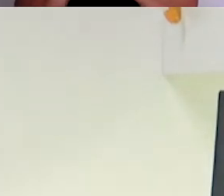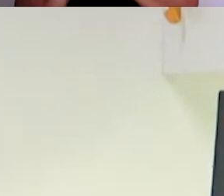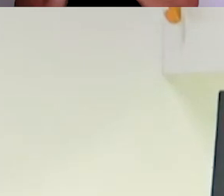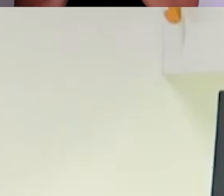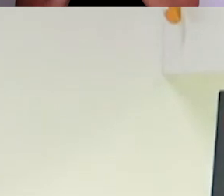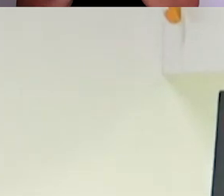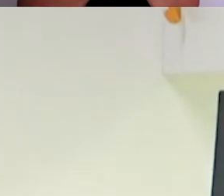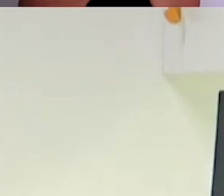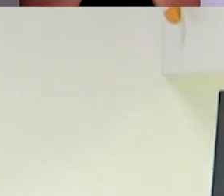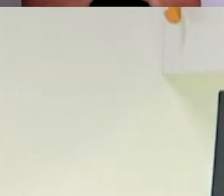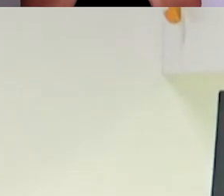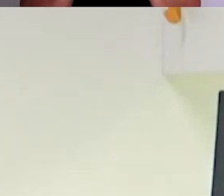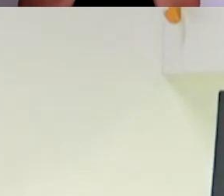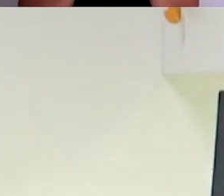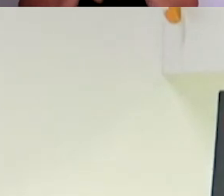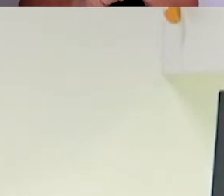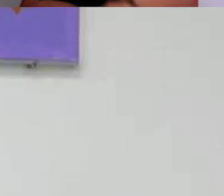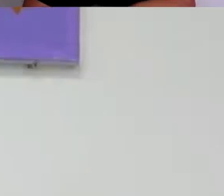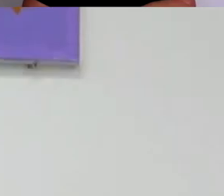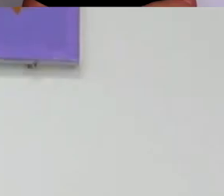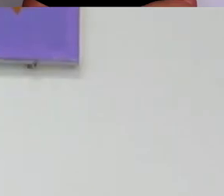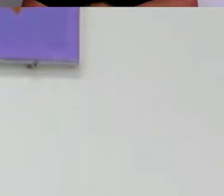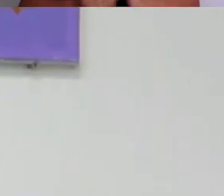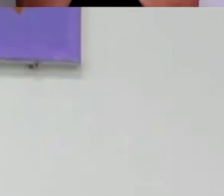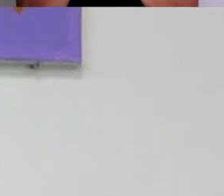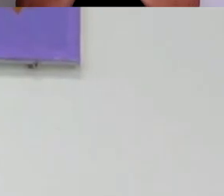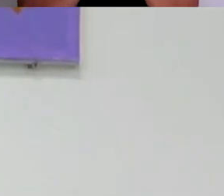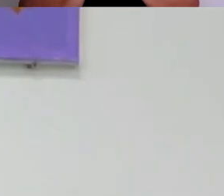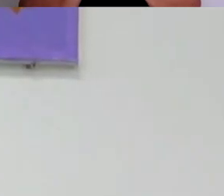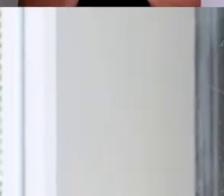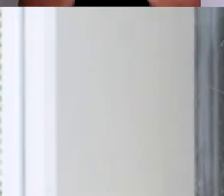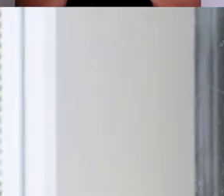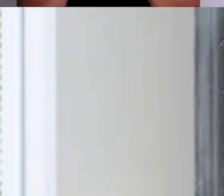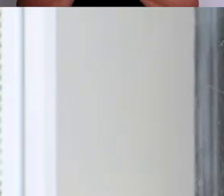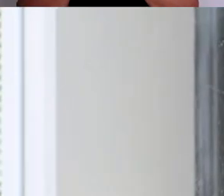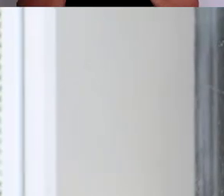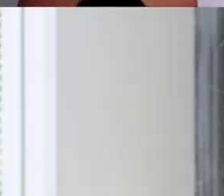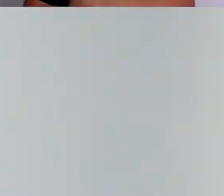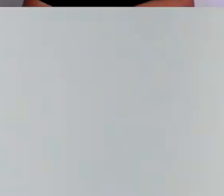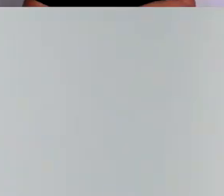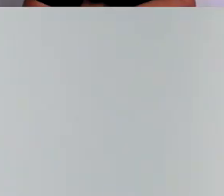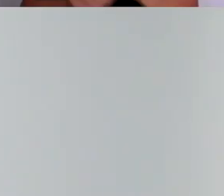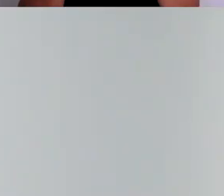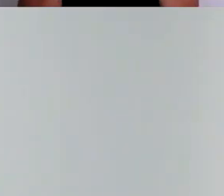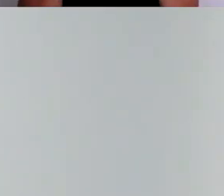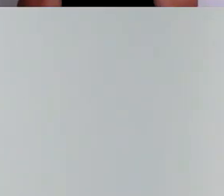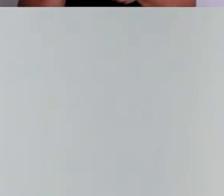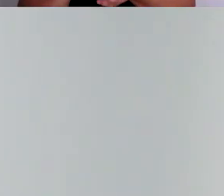nceidh.org.au and sign up for our news. Welcome to the centre. Welcome to the centre.